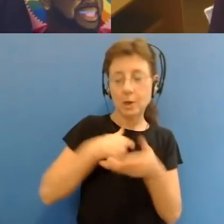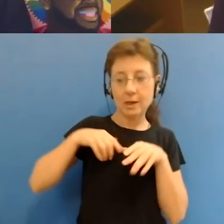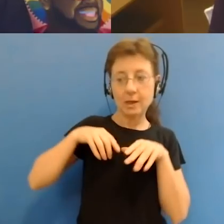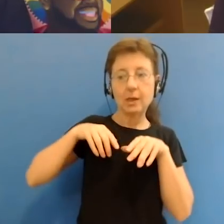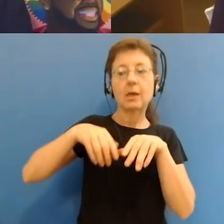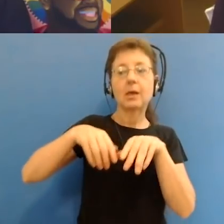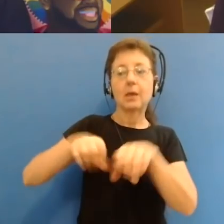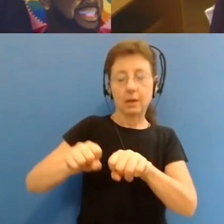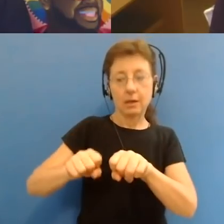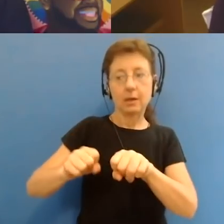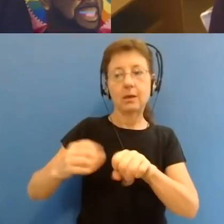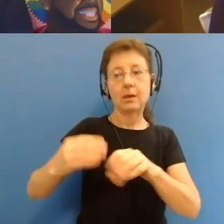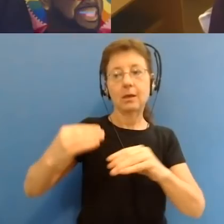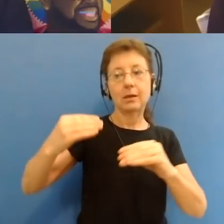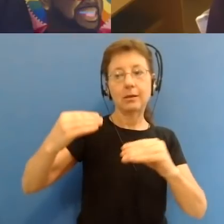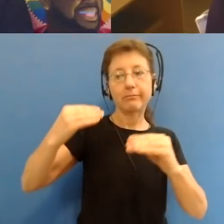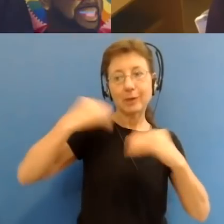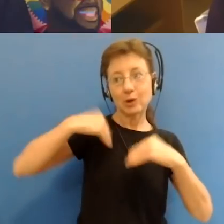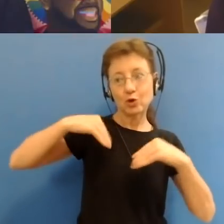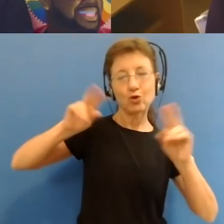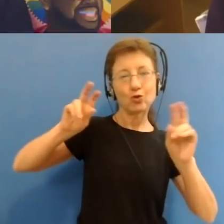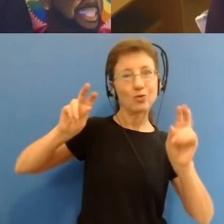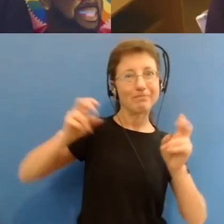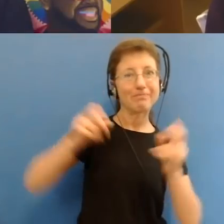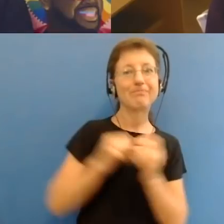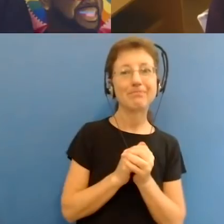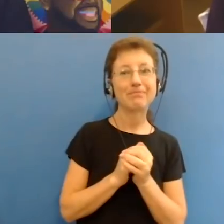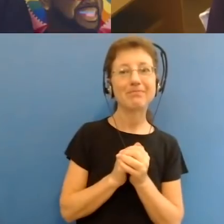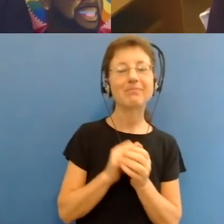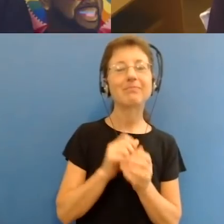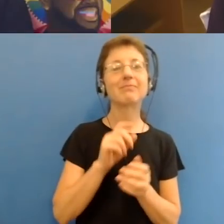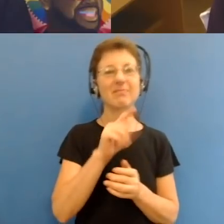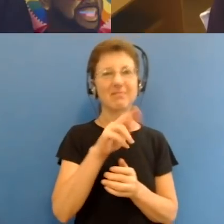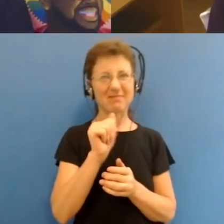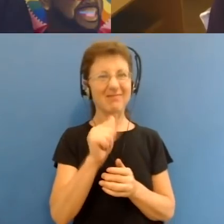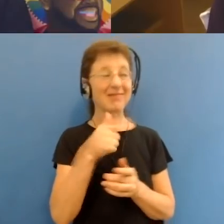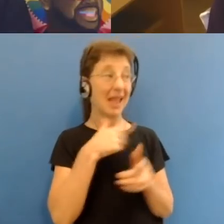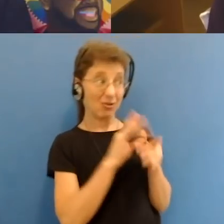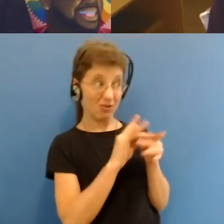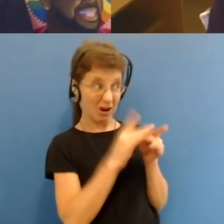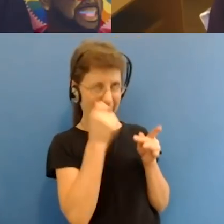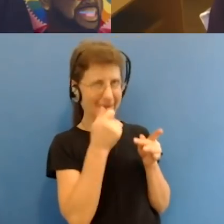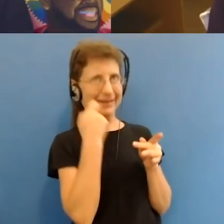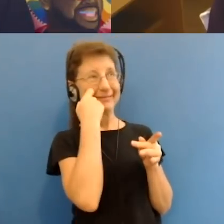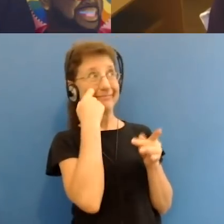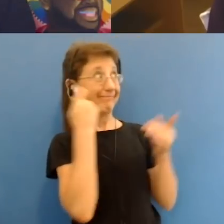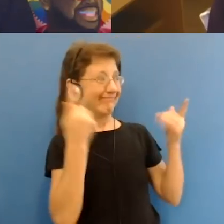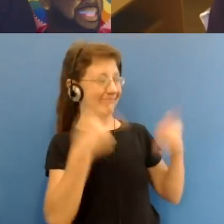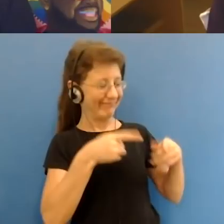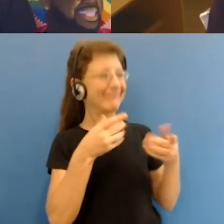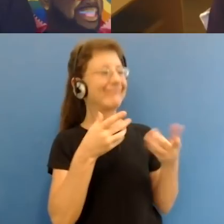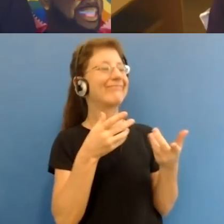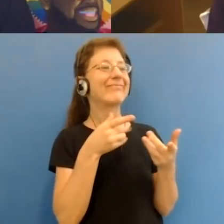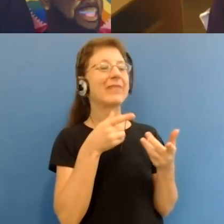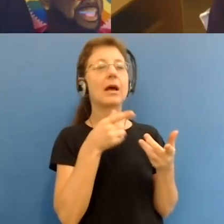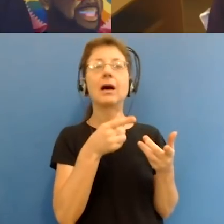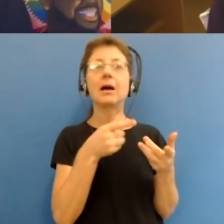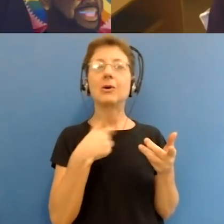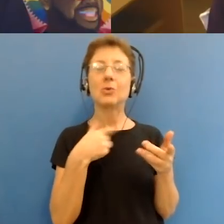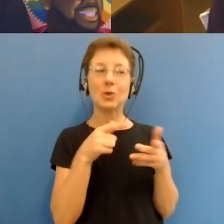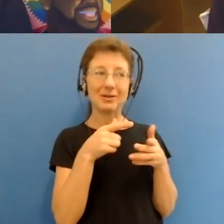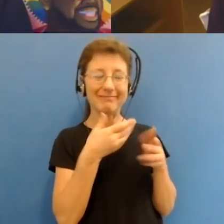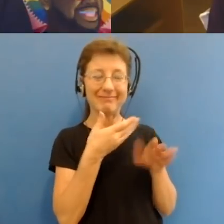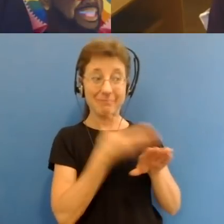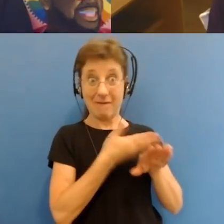Just to share with you, Lama Rod, since this is immediate, when I was leading up to our